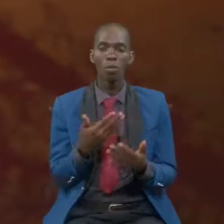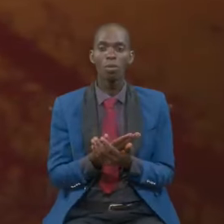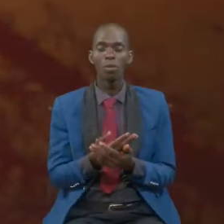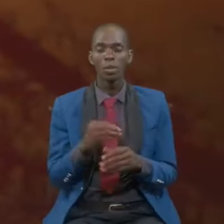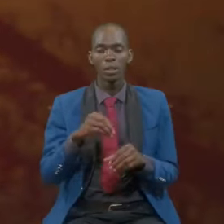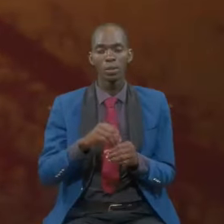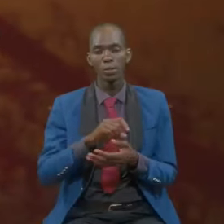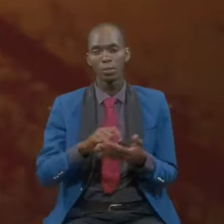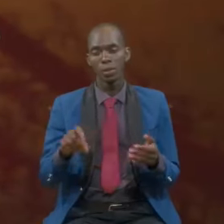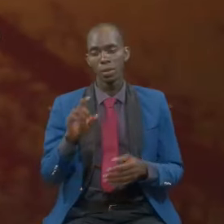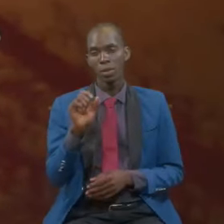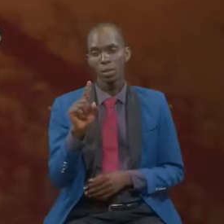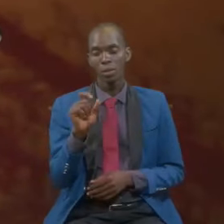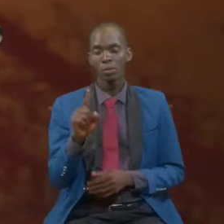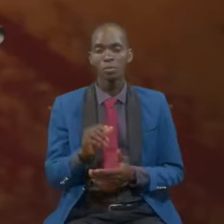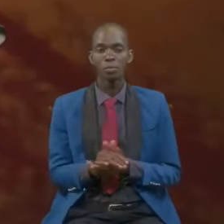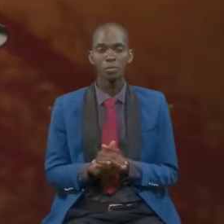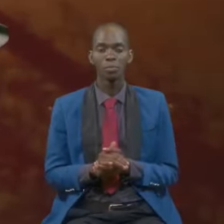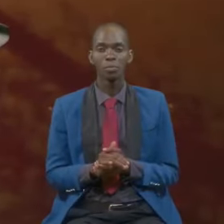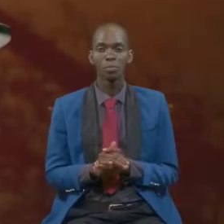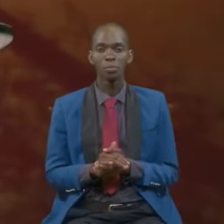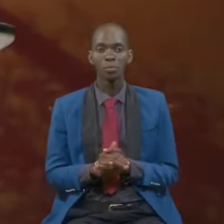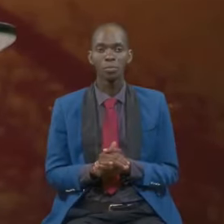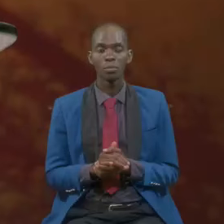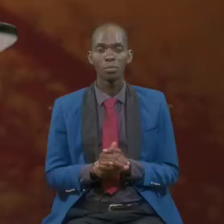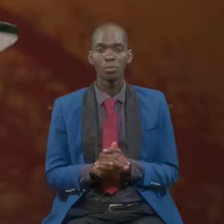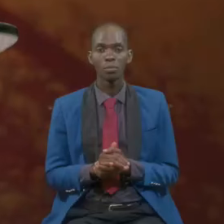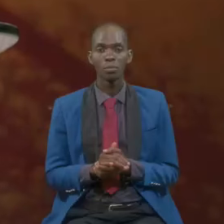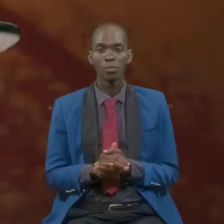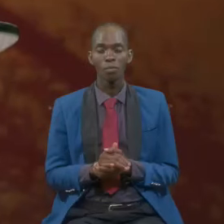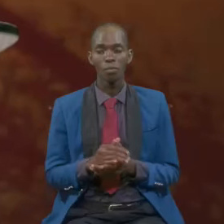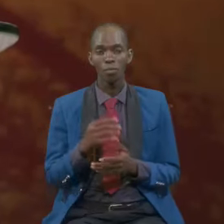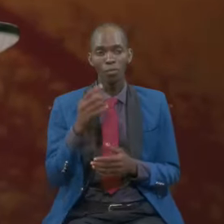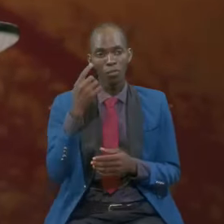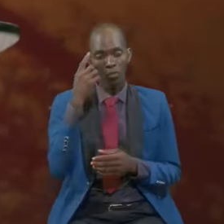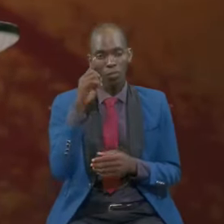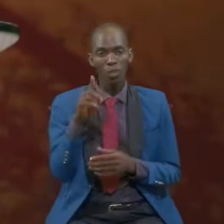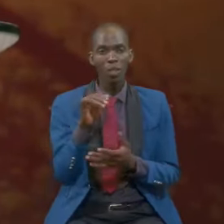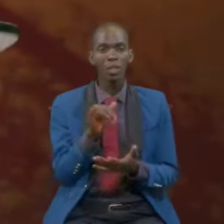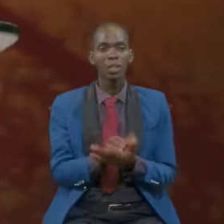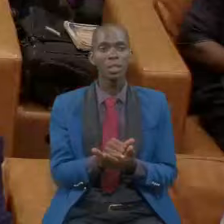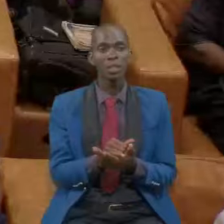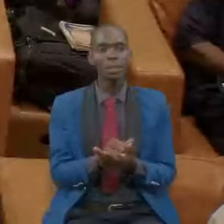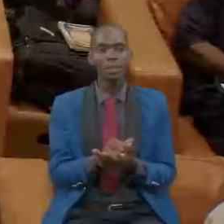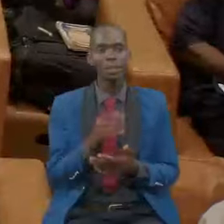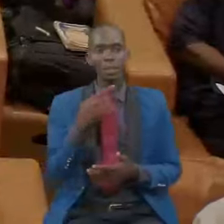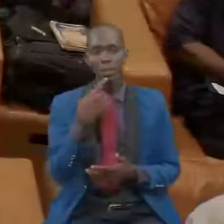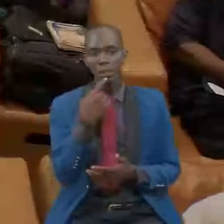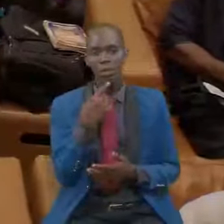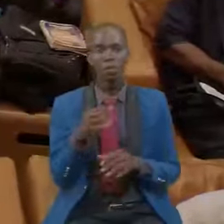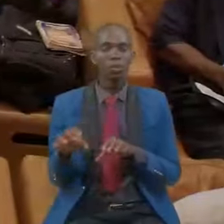11, for he that saith, do not